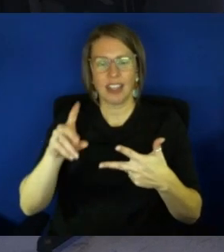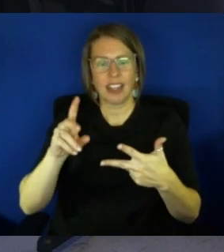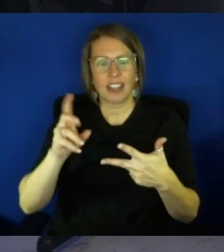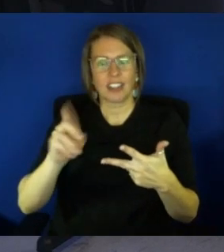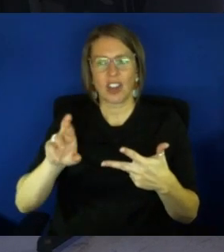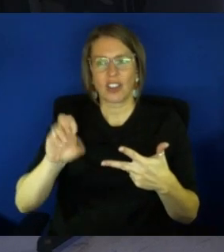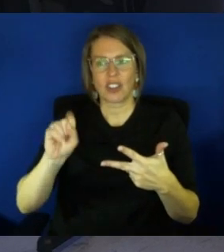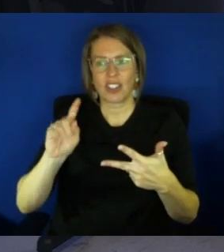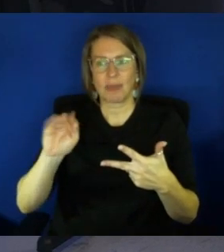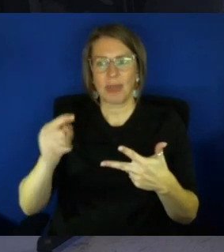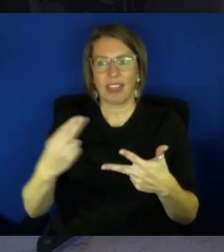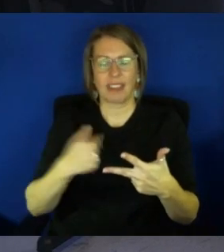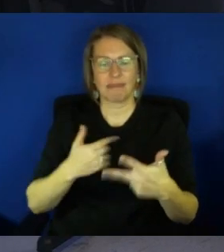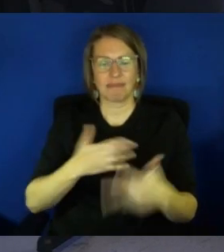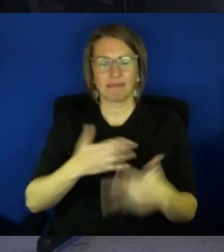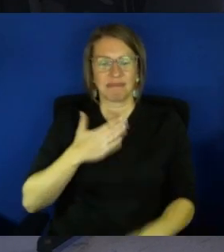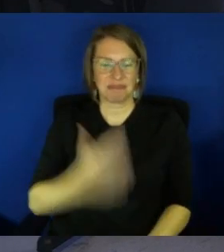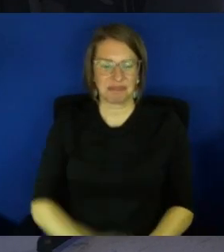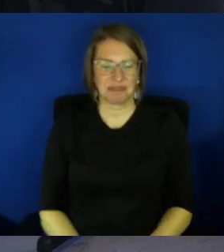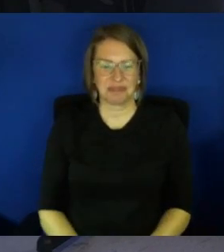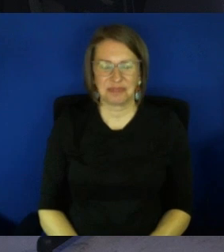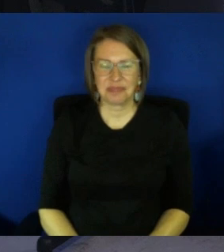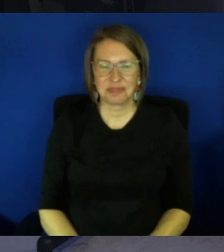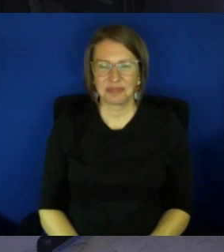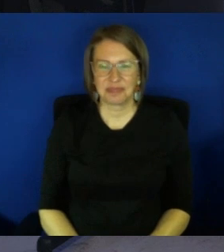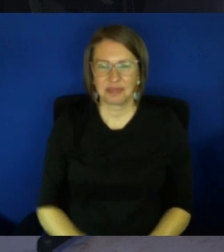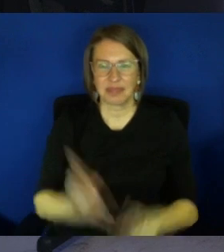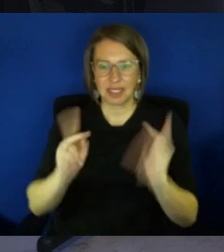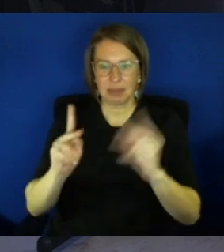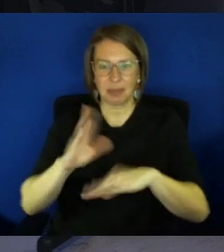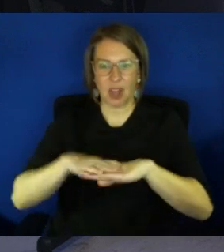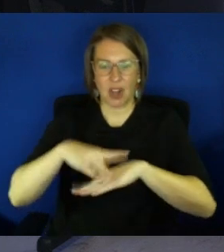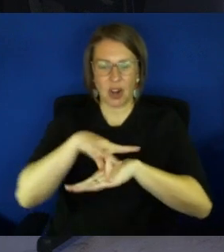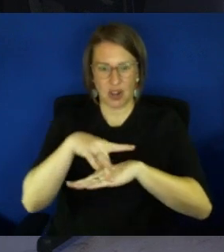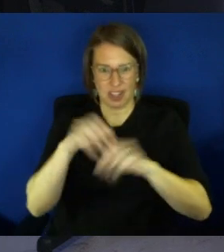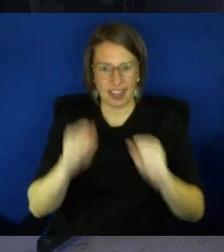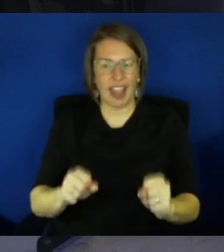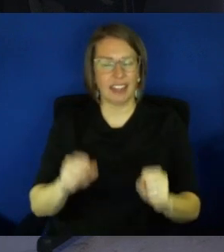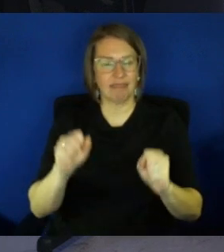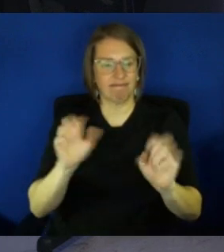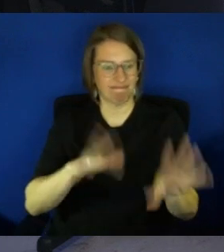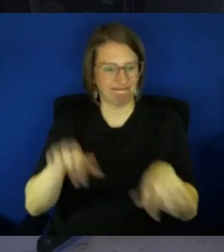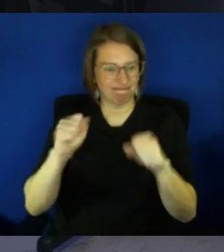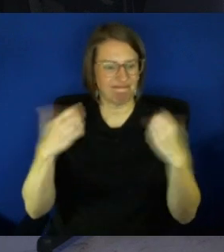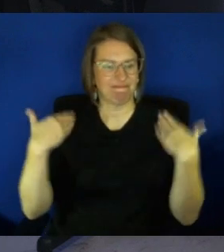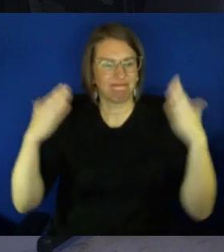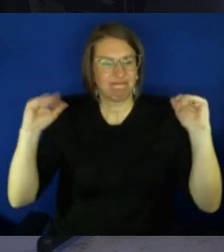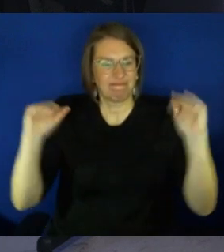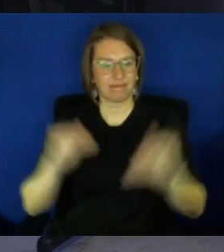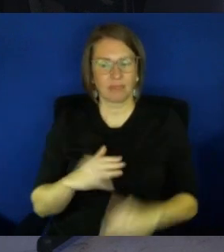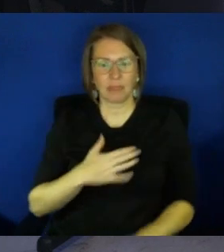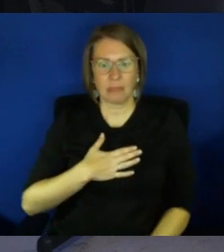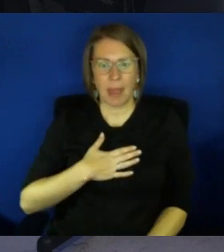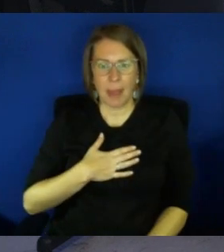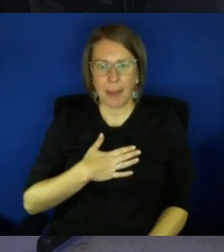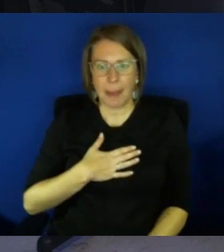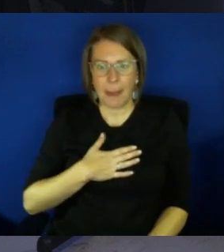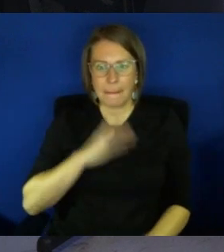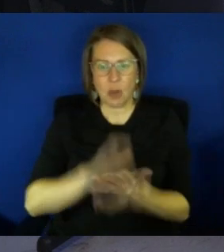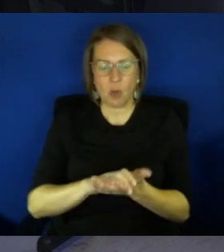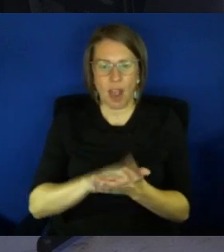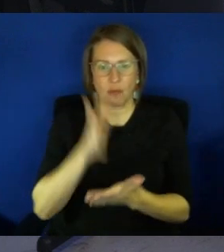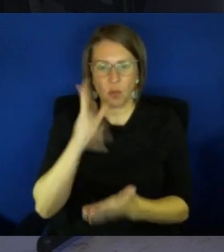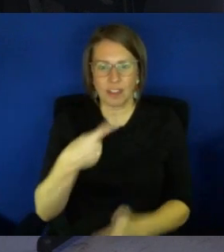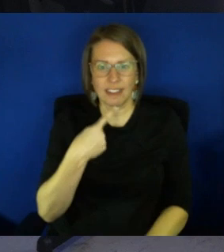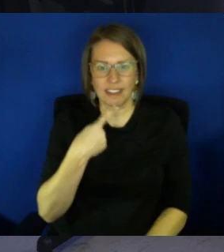happy. Yeah. Sometimes people on earth can be a little bit like that, right? They can be a little bit of an angel. My mom and dad would say, or my wife would say that I maybe not,